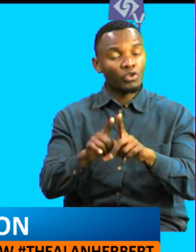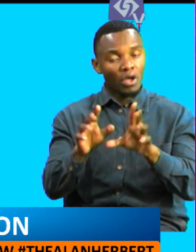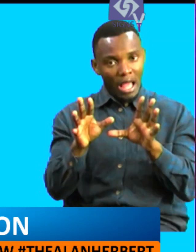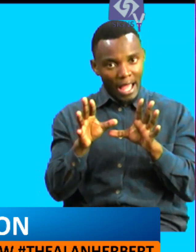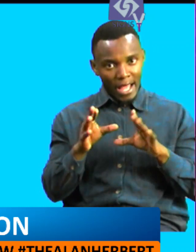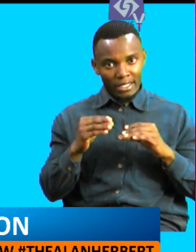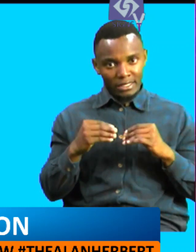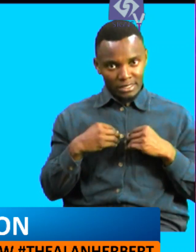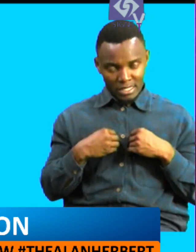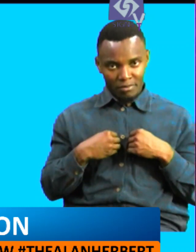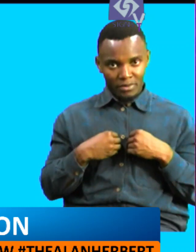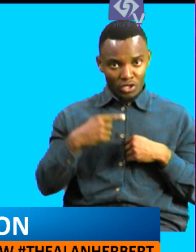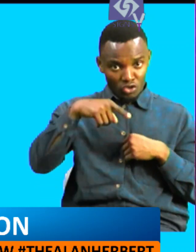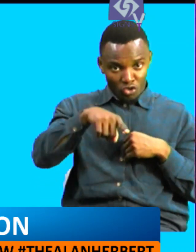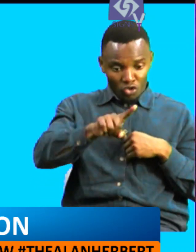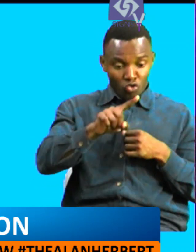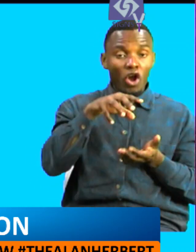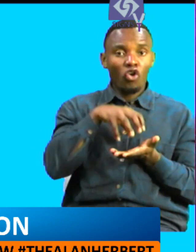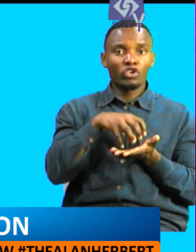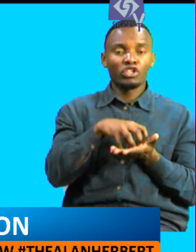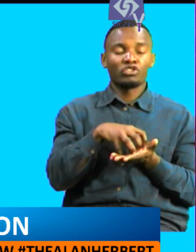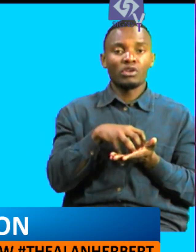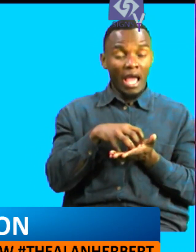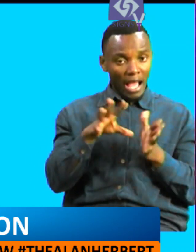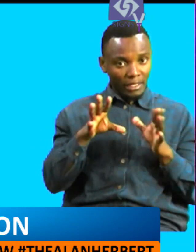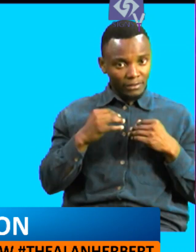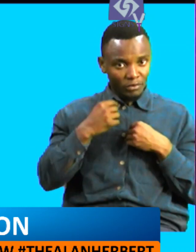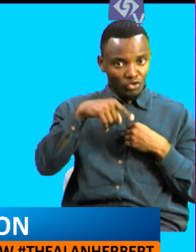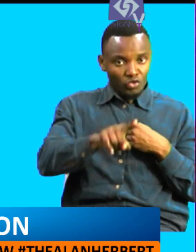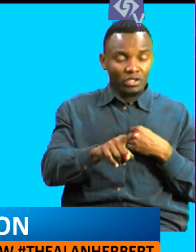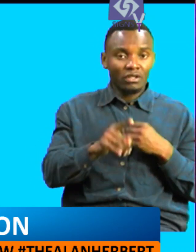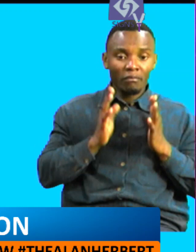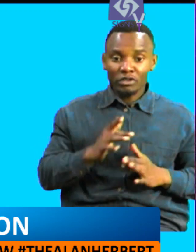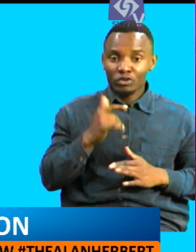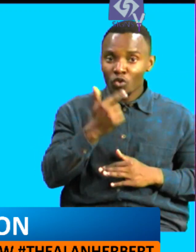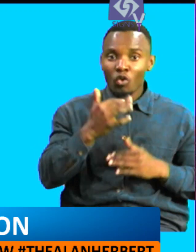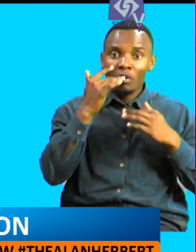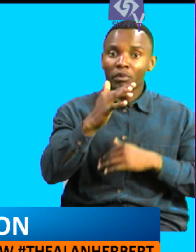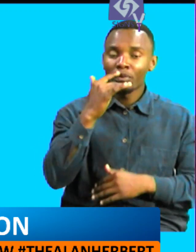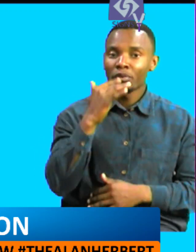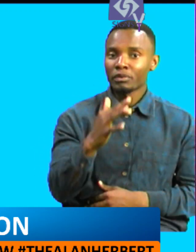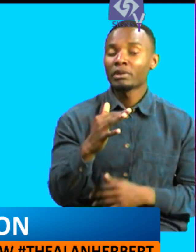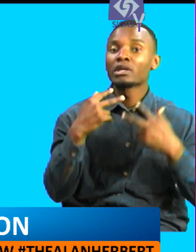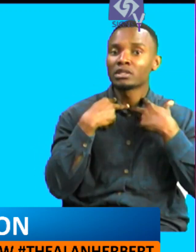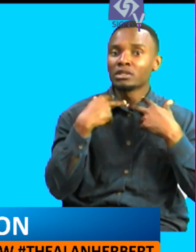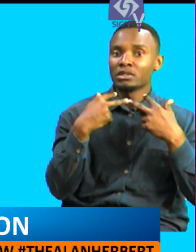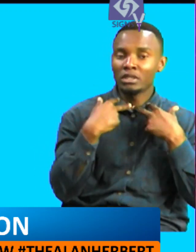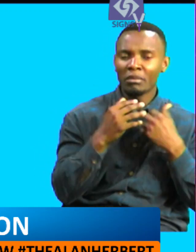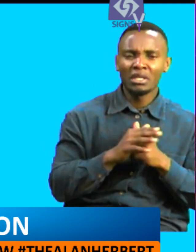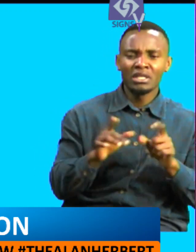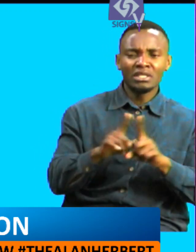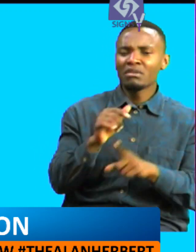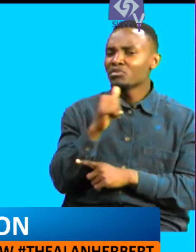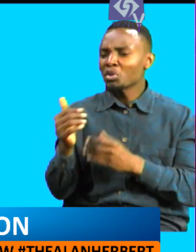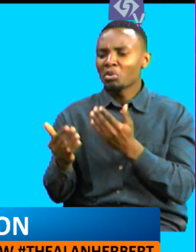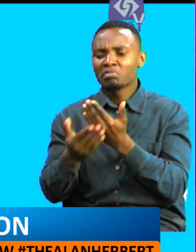accepting that you are a person with stammer, and not minding